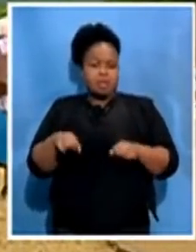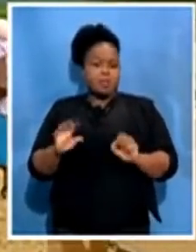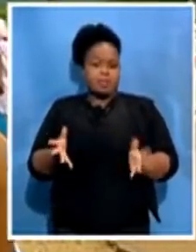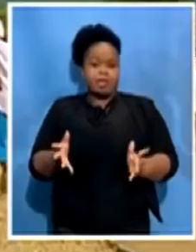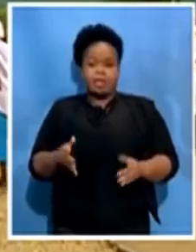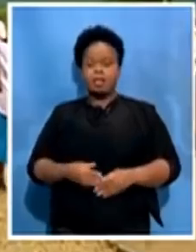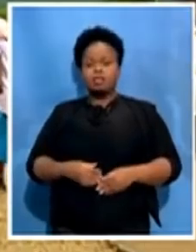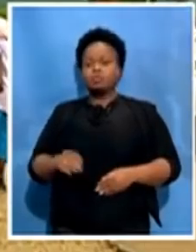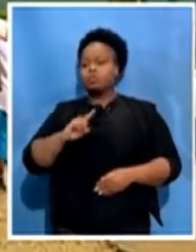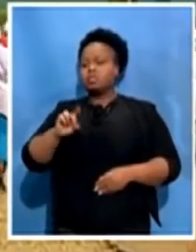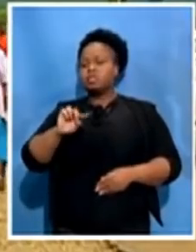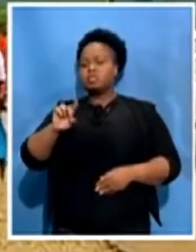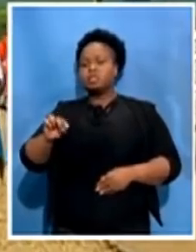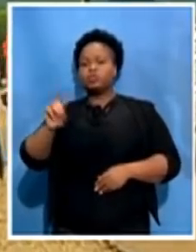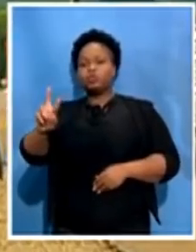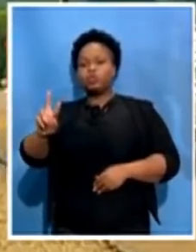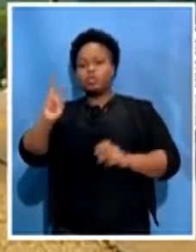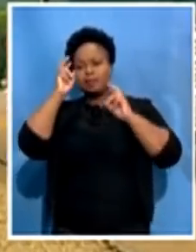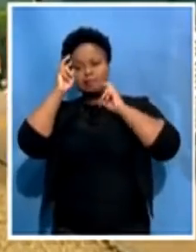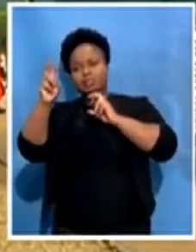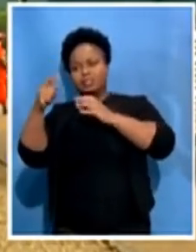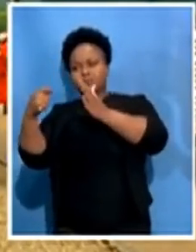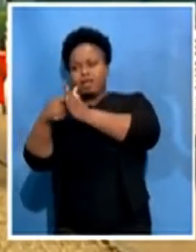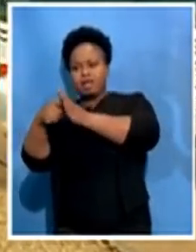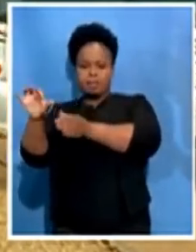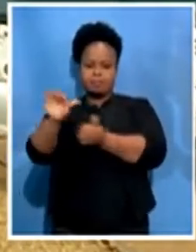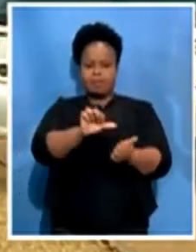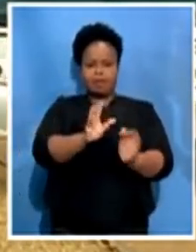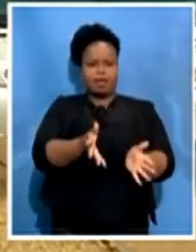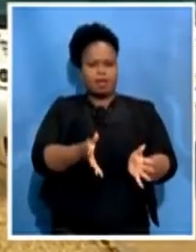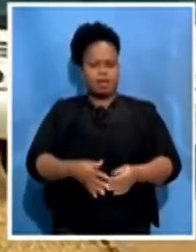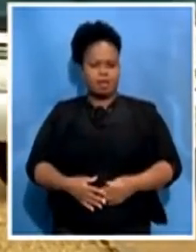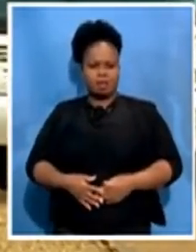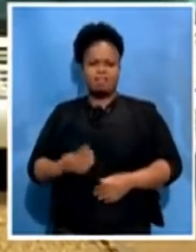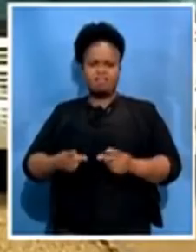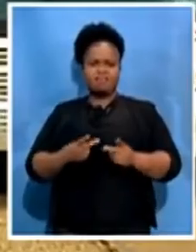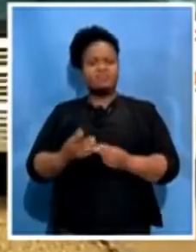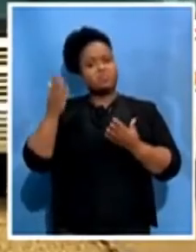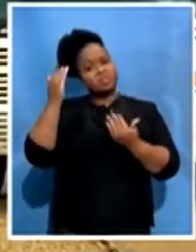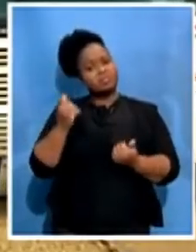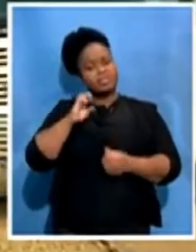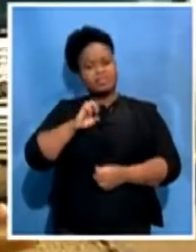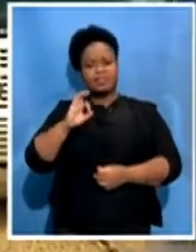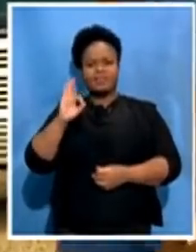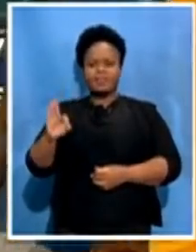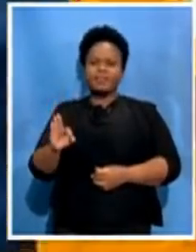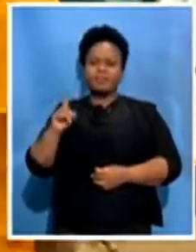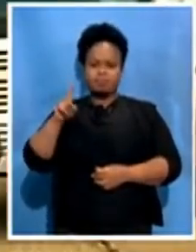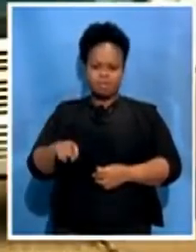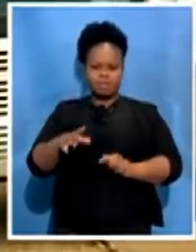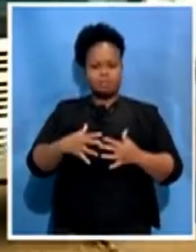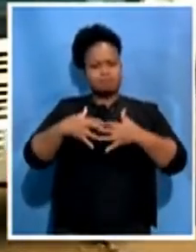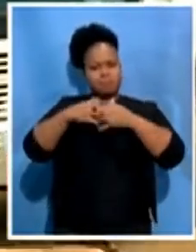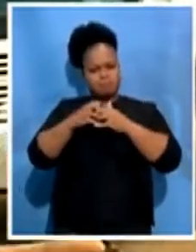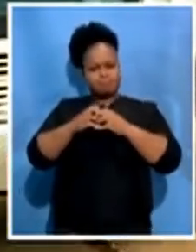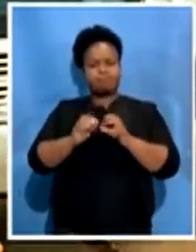their essentials and come back. So we expect the EFF to have formulated a proper memorandum that they will hand over to the